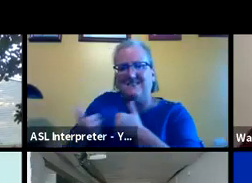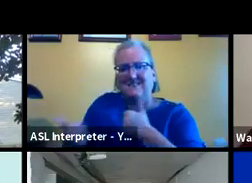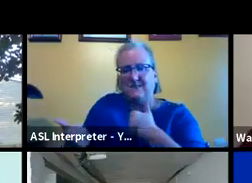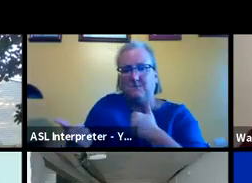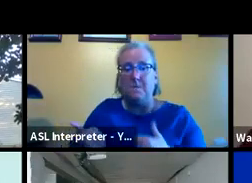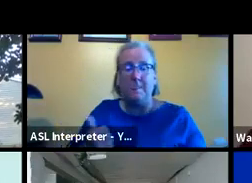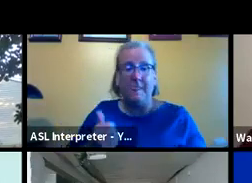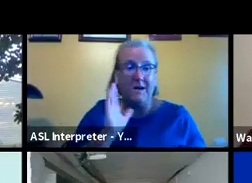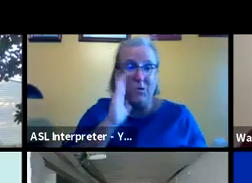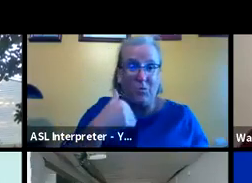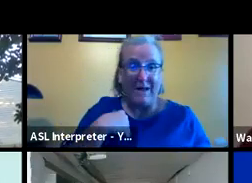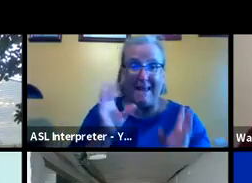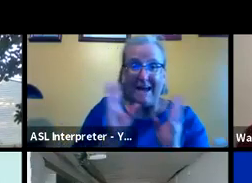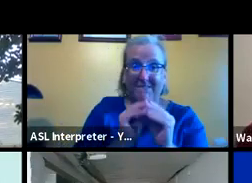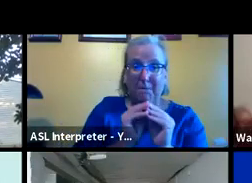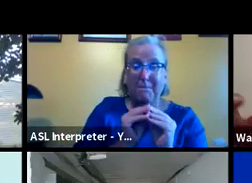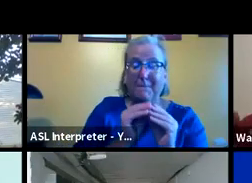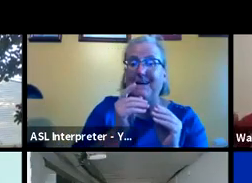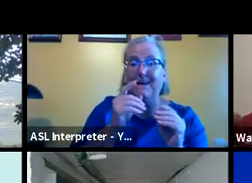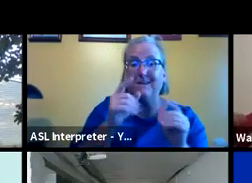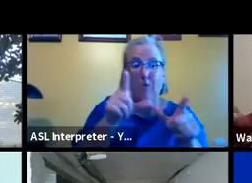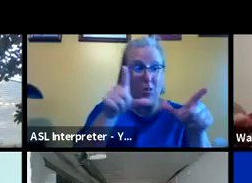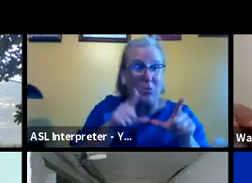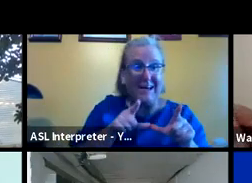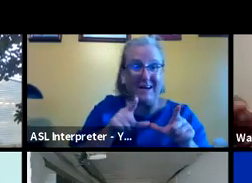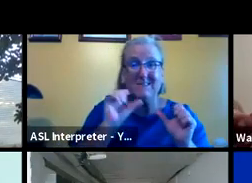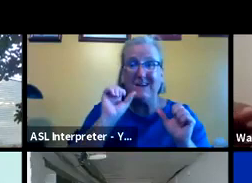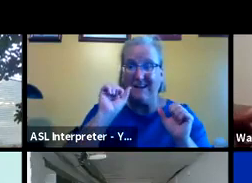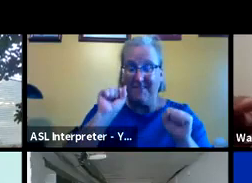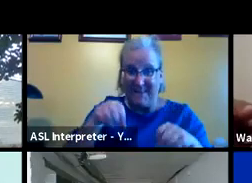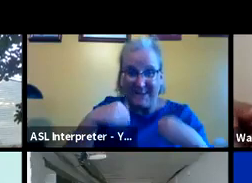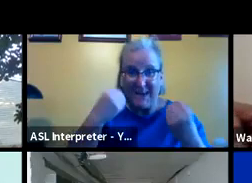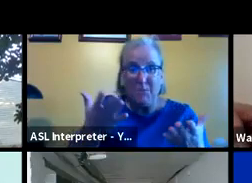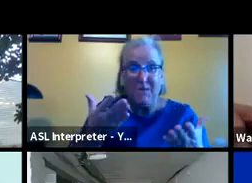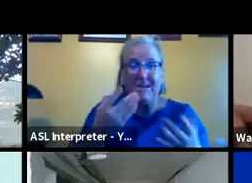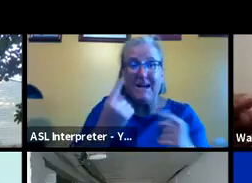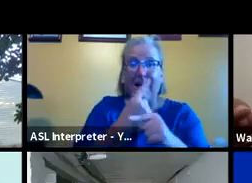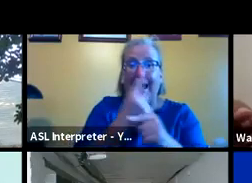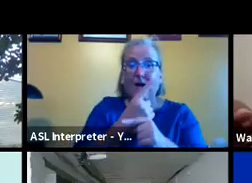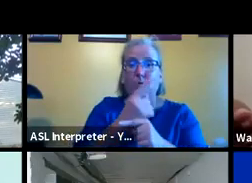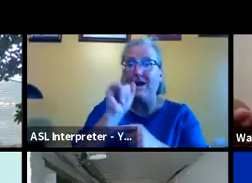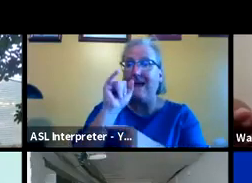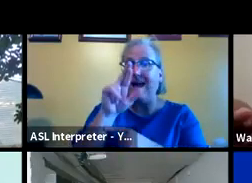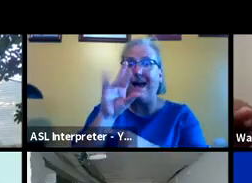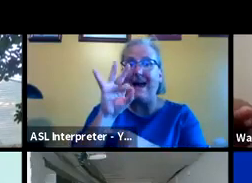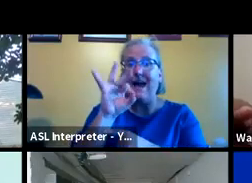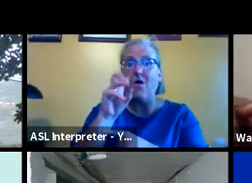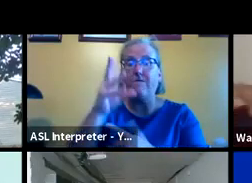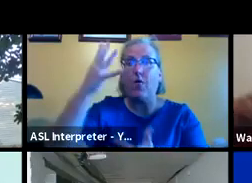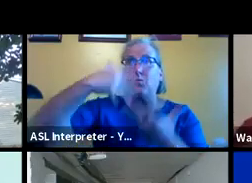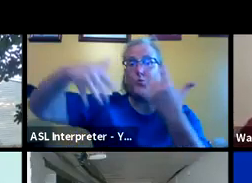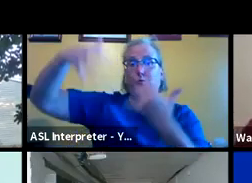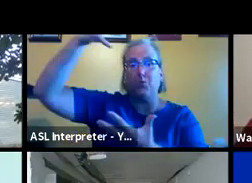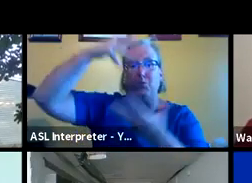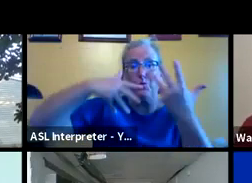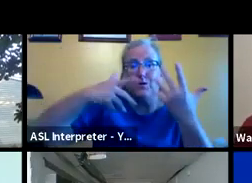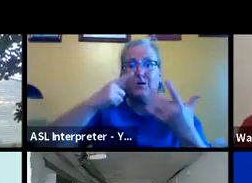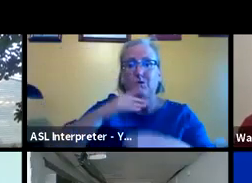are meeting locations within the district that provide adequate ventilation airflow to prevent transmittal